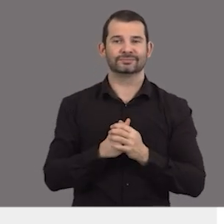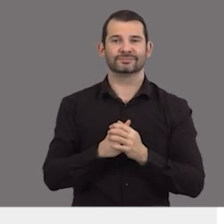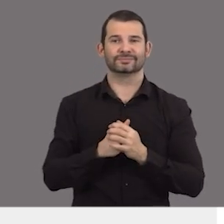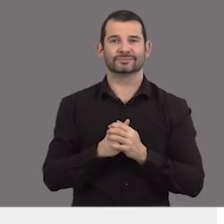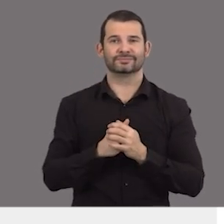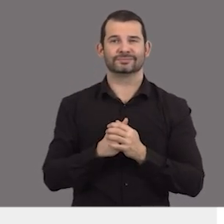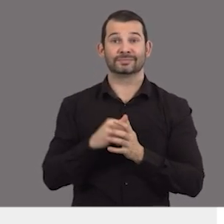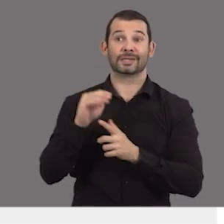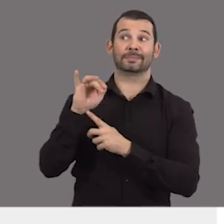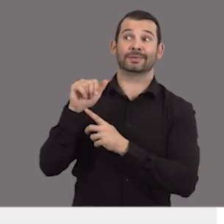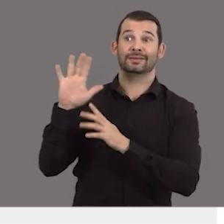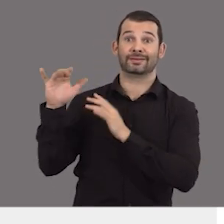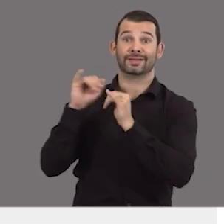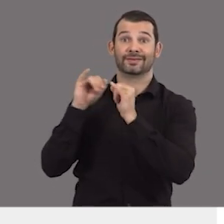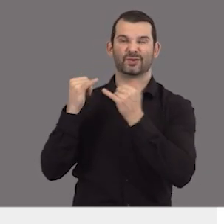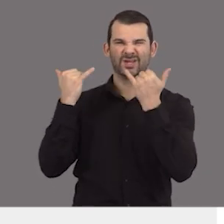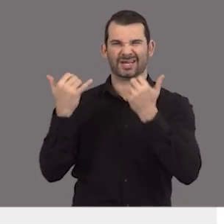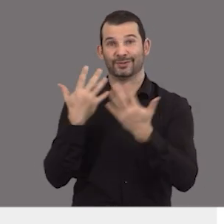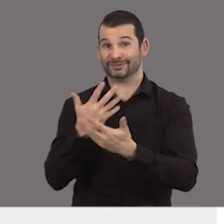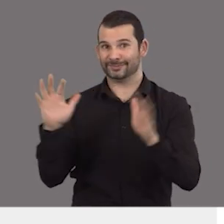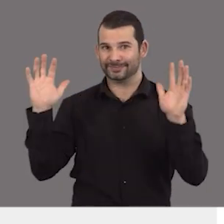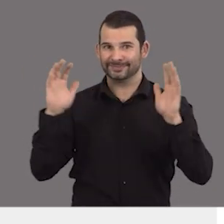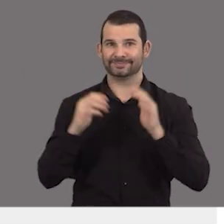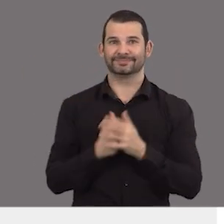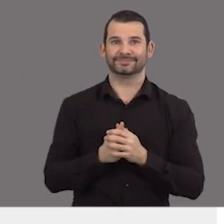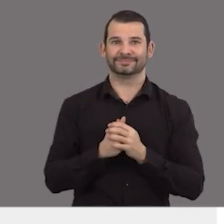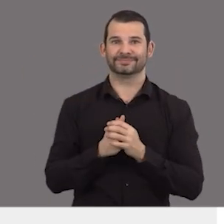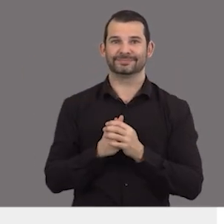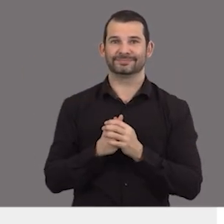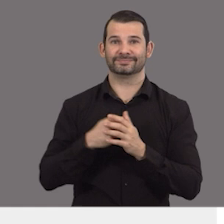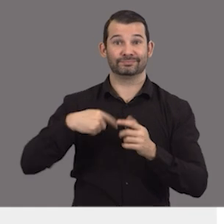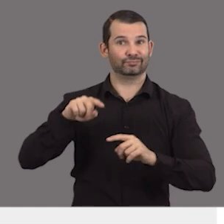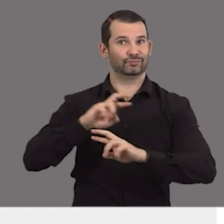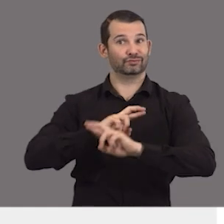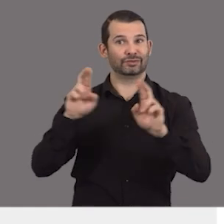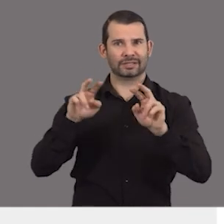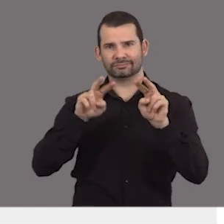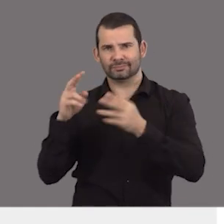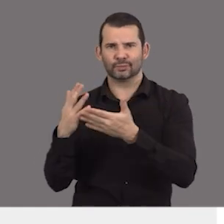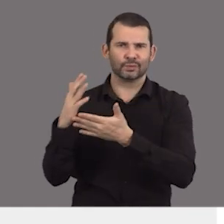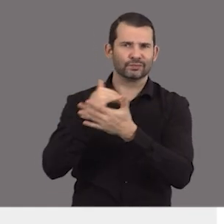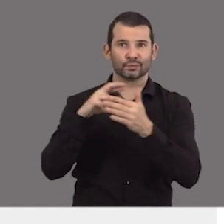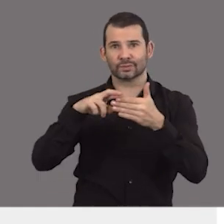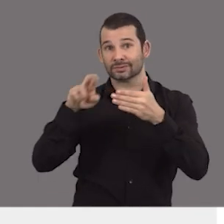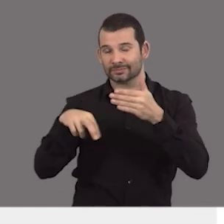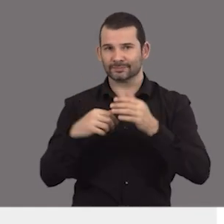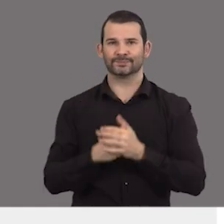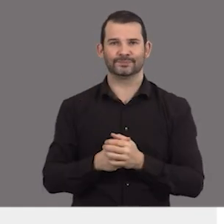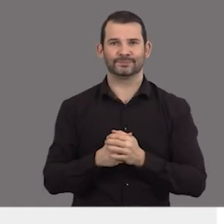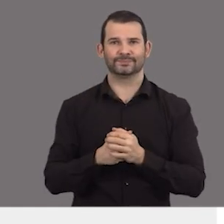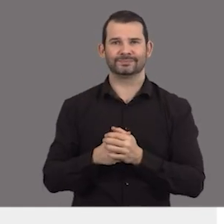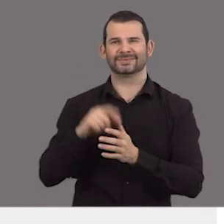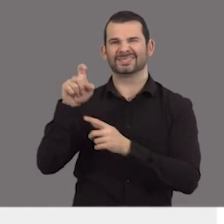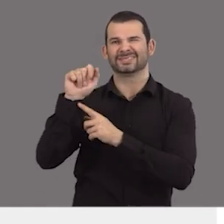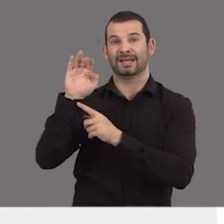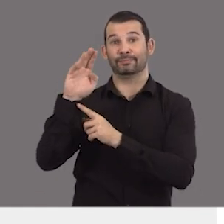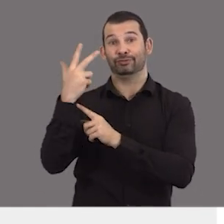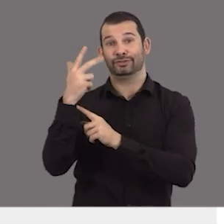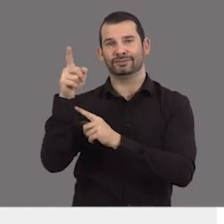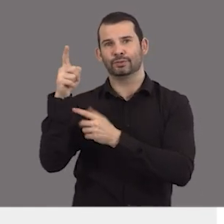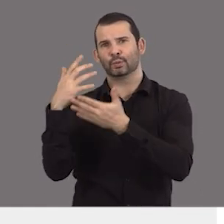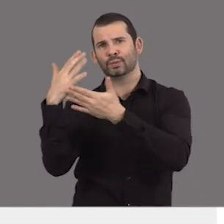$1,600. Mia's interview is now complete. We are ready to review the results. Click tab